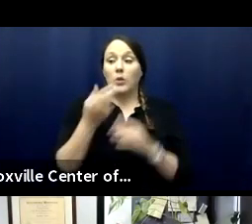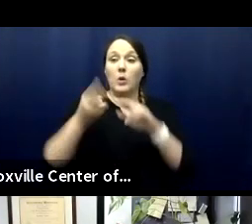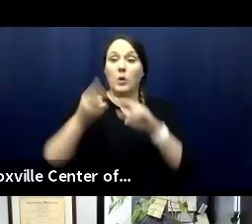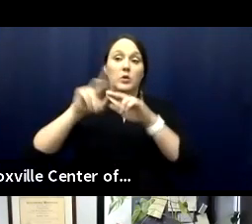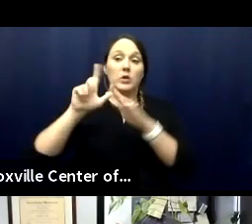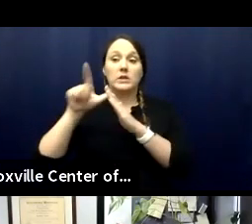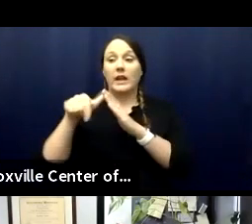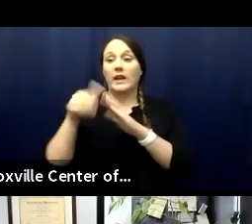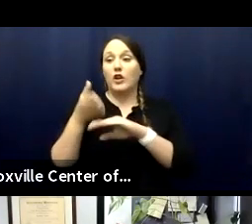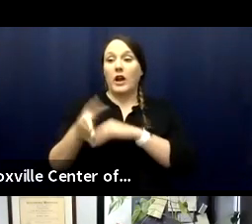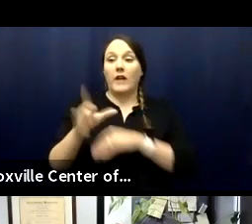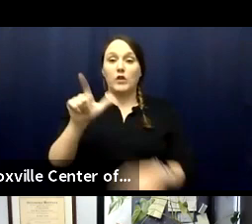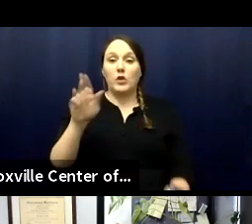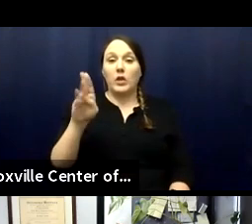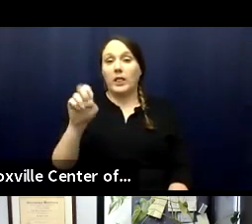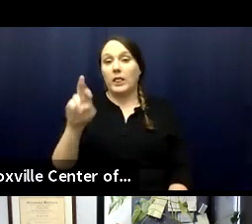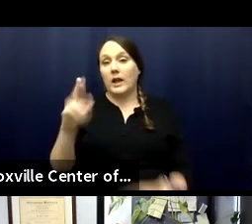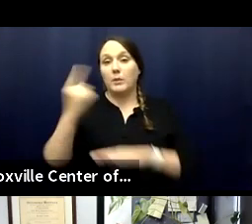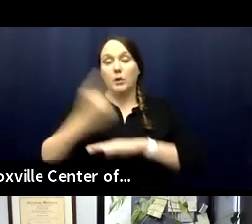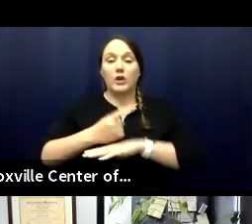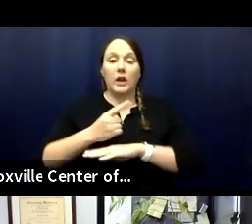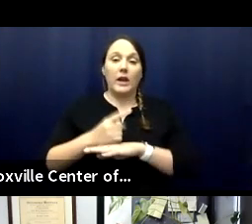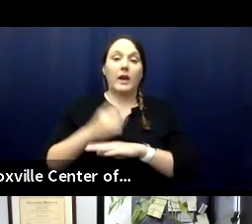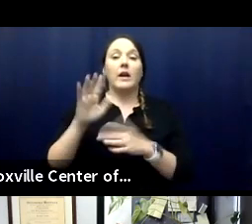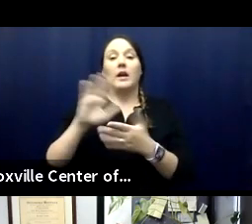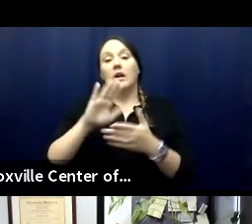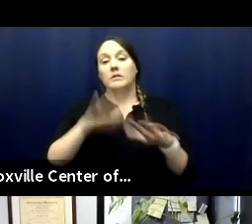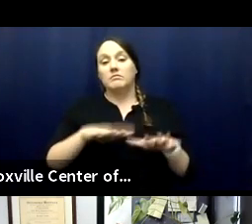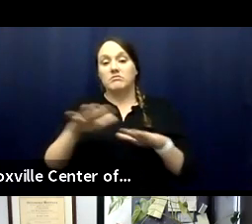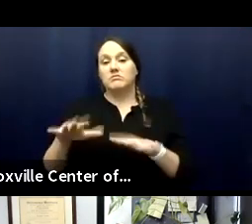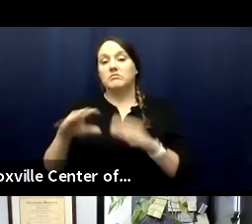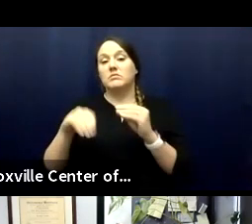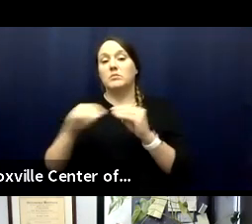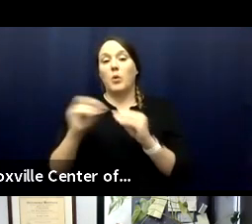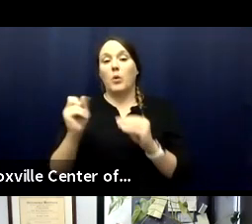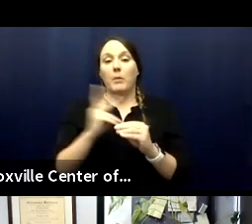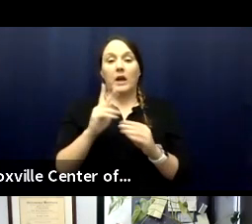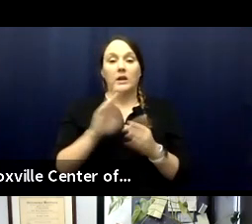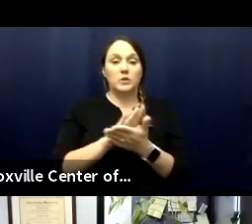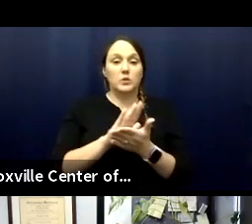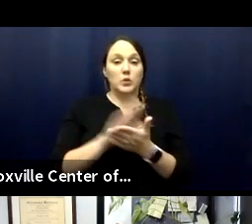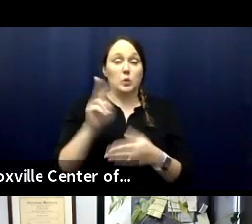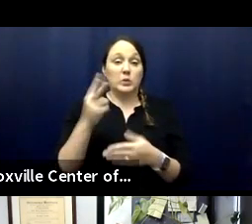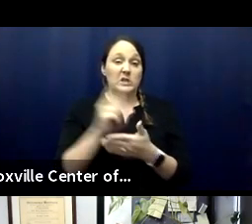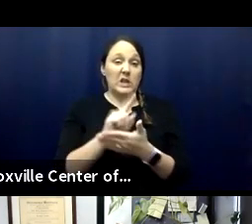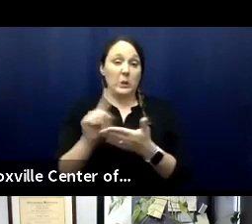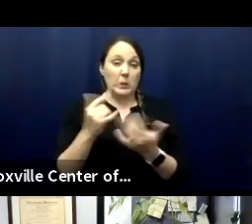after Labor Day and, you know, as we get settled back in school. This is just the second week of school, but